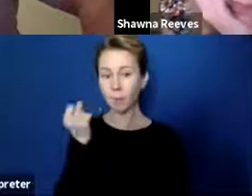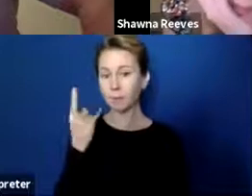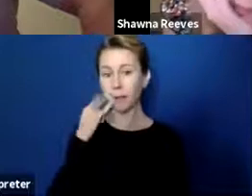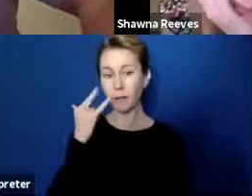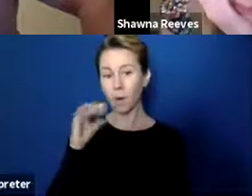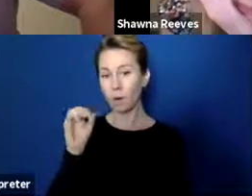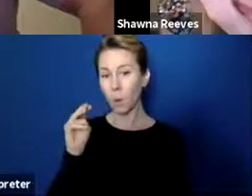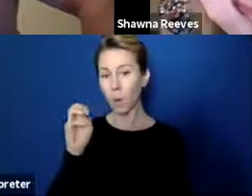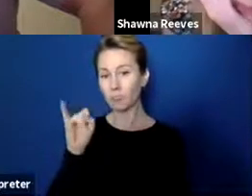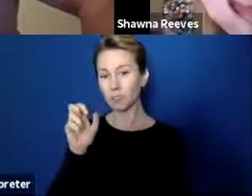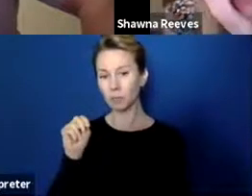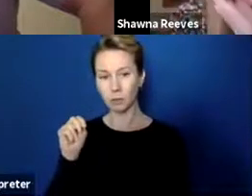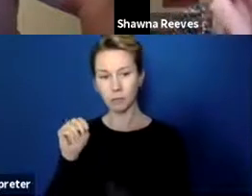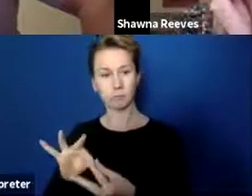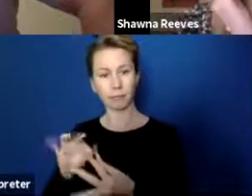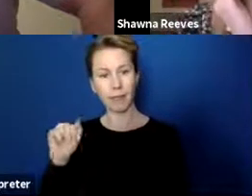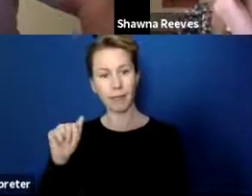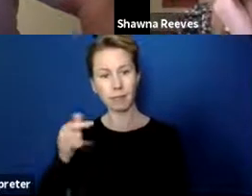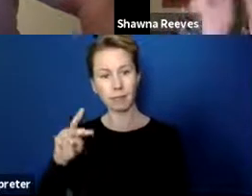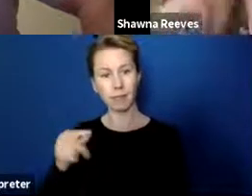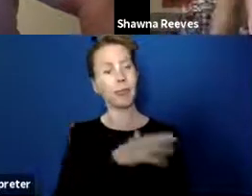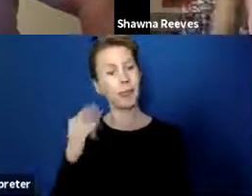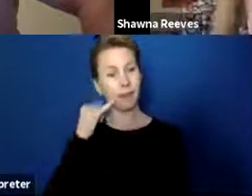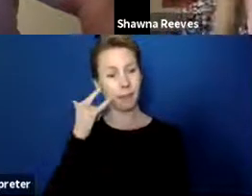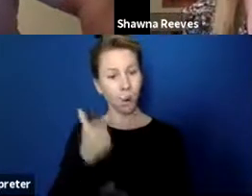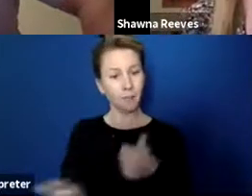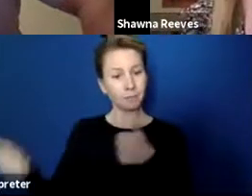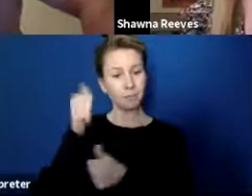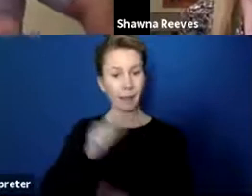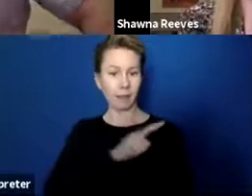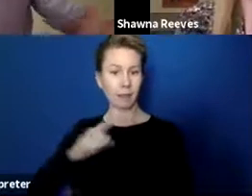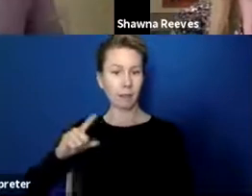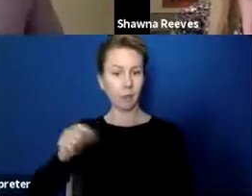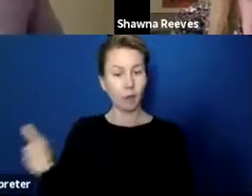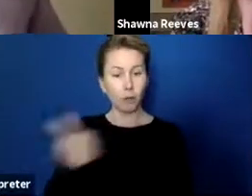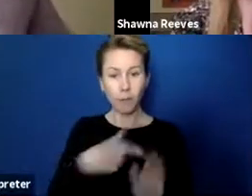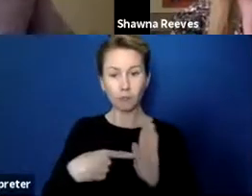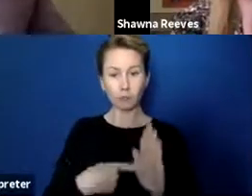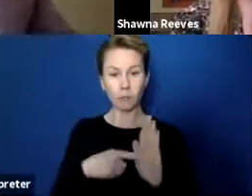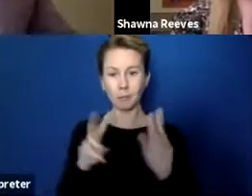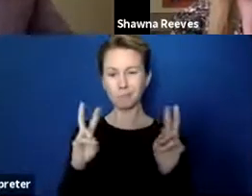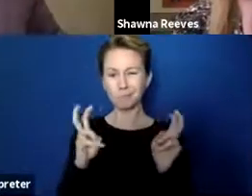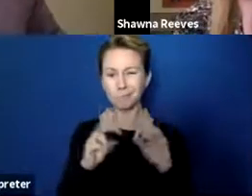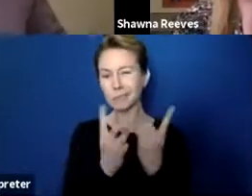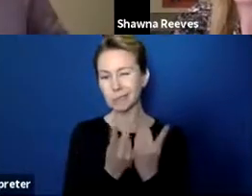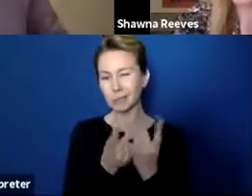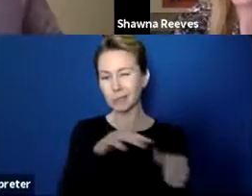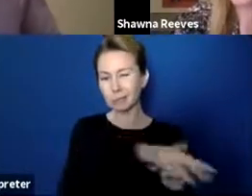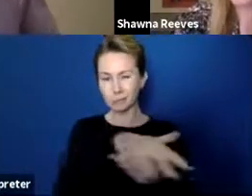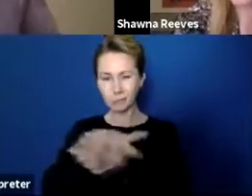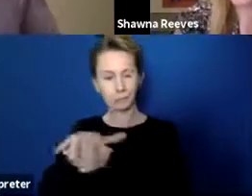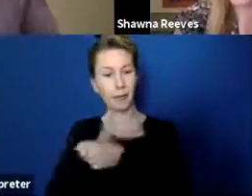and Aging is sending out. They're sending out some great alerts about how you can connect with your legislatures. I also think that two other things that come to